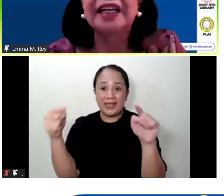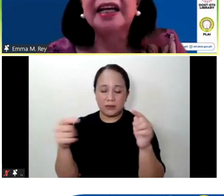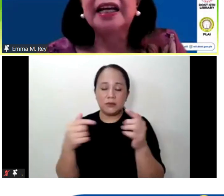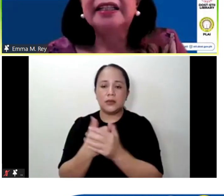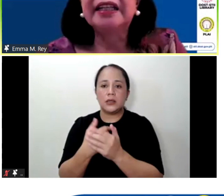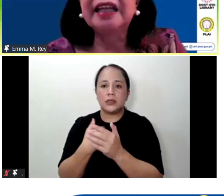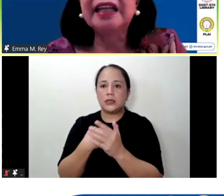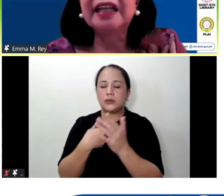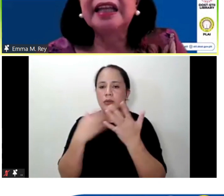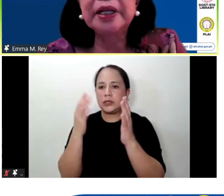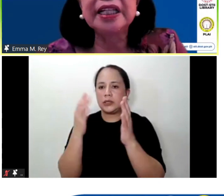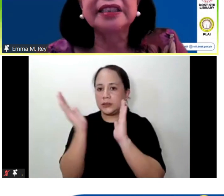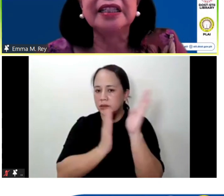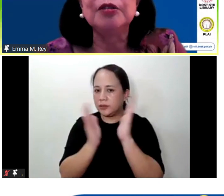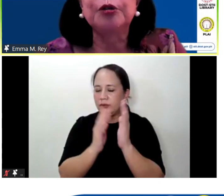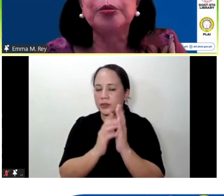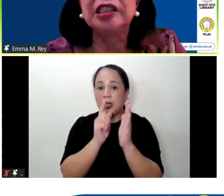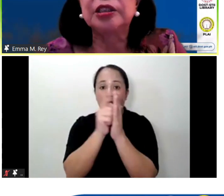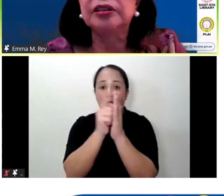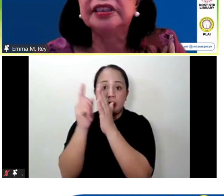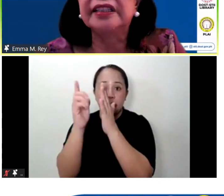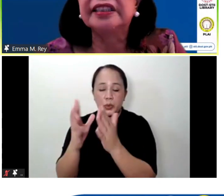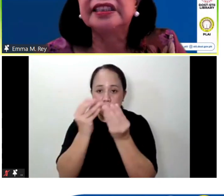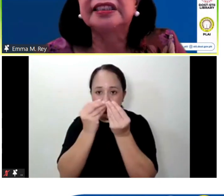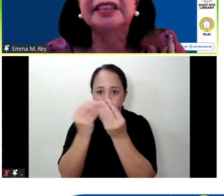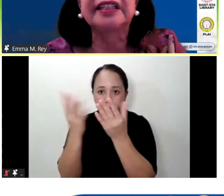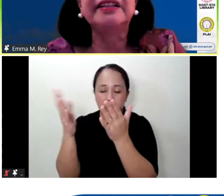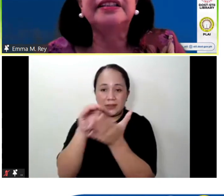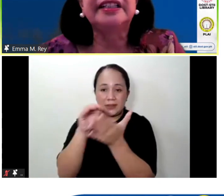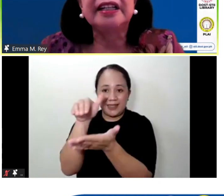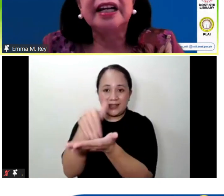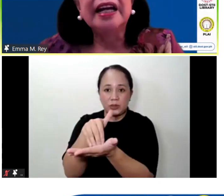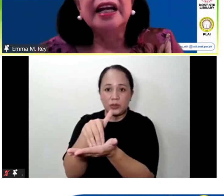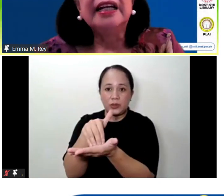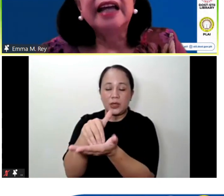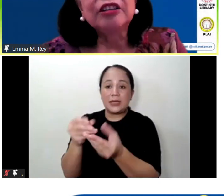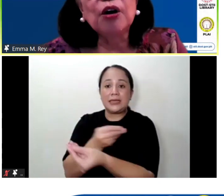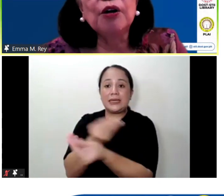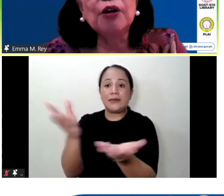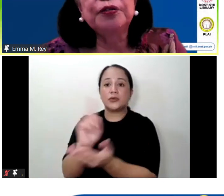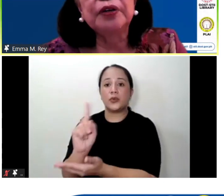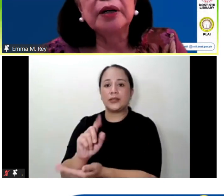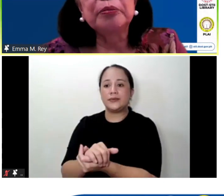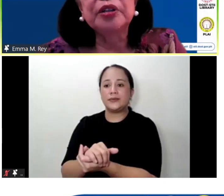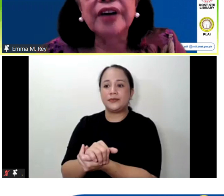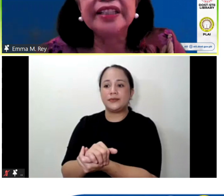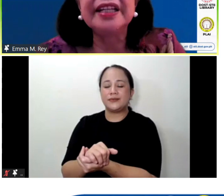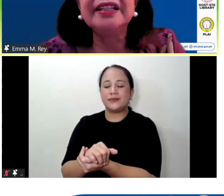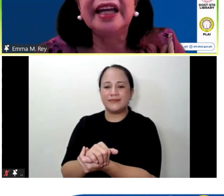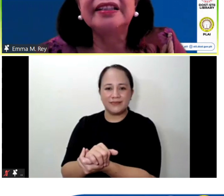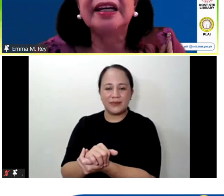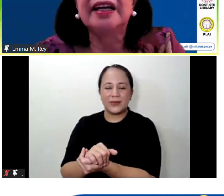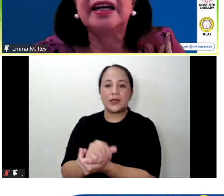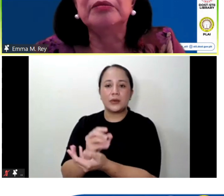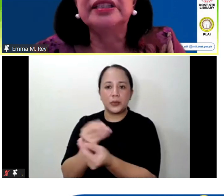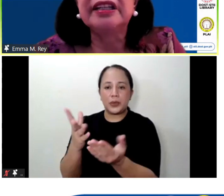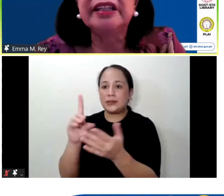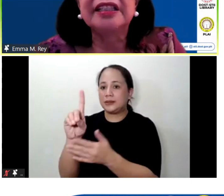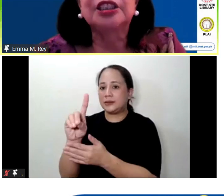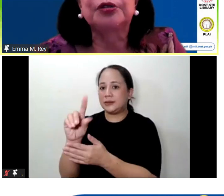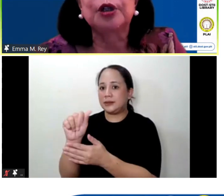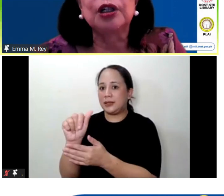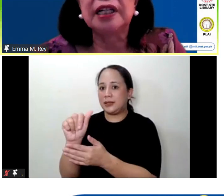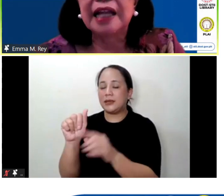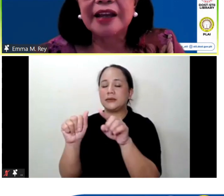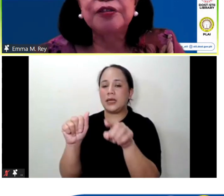service that libraries and information centers render, that of providing data and